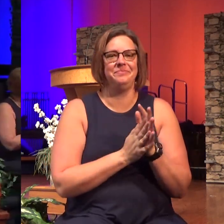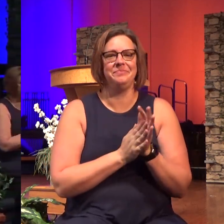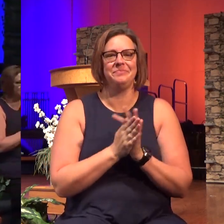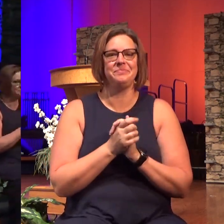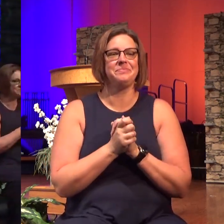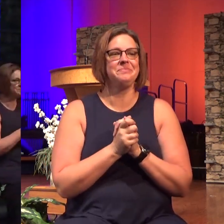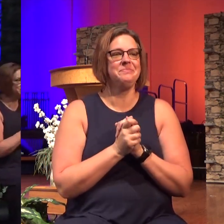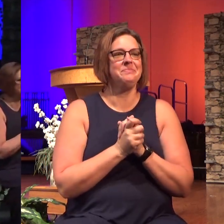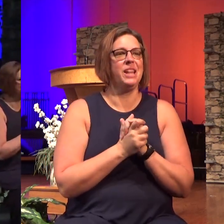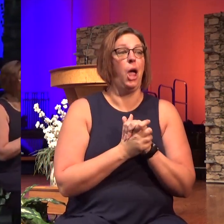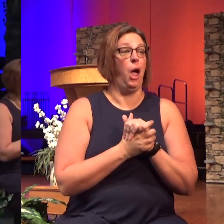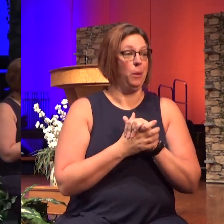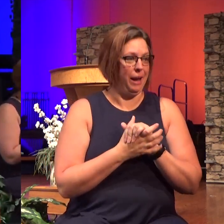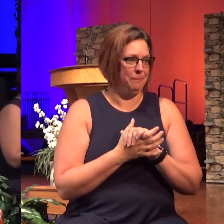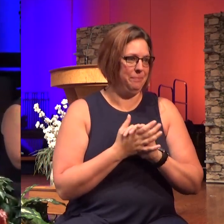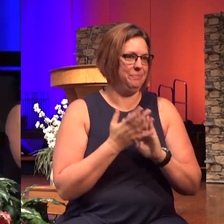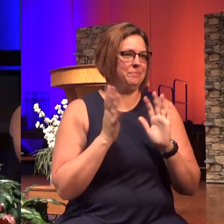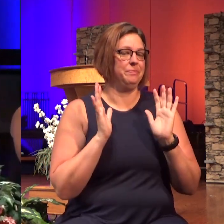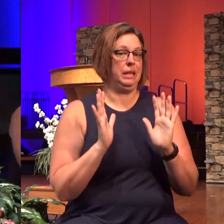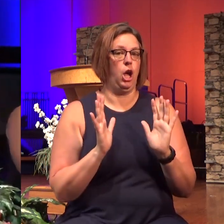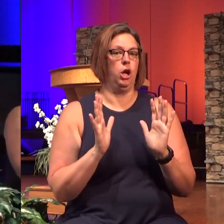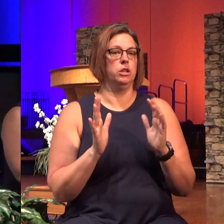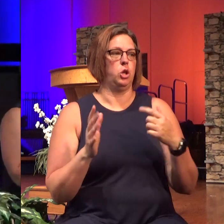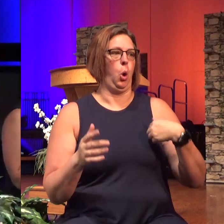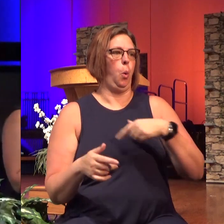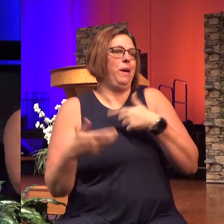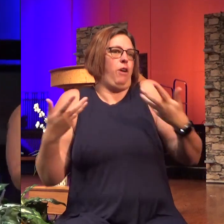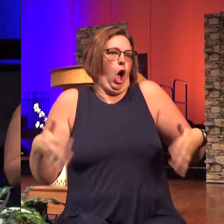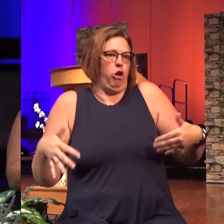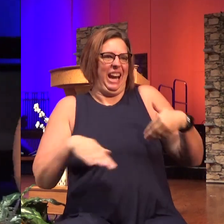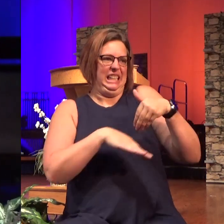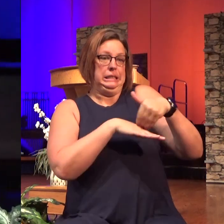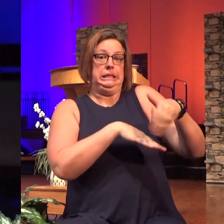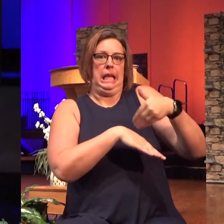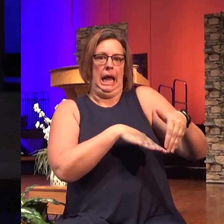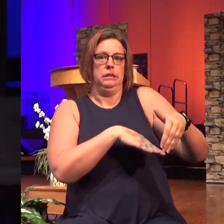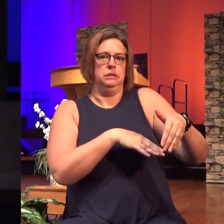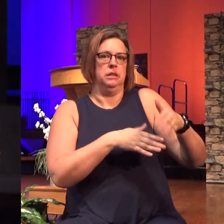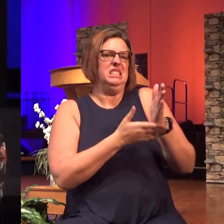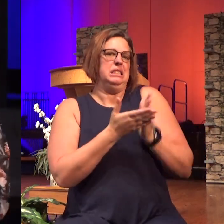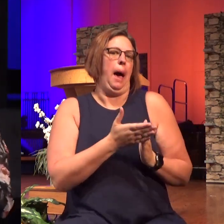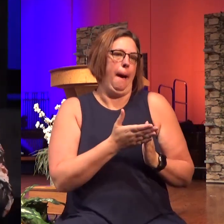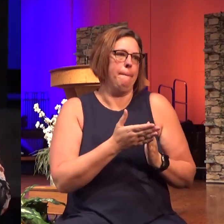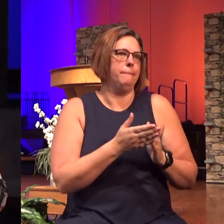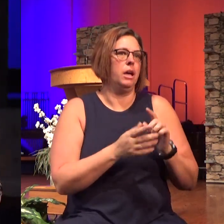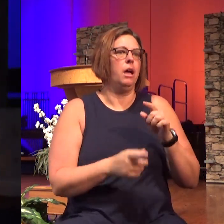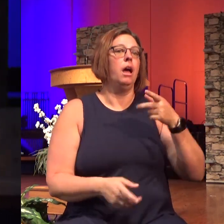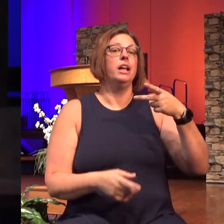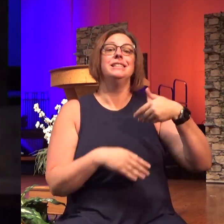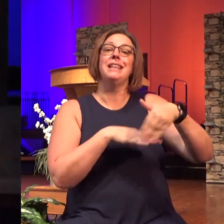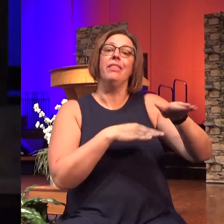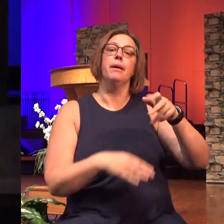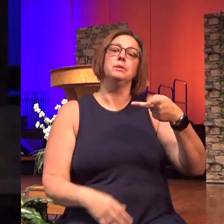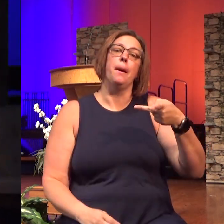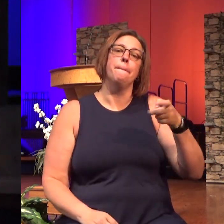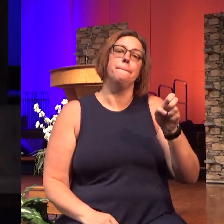All right, so we already sent a group of these pillowcases off to Peru with Patty, where they were given to a group